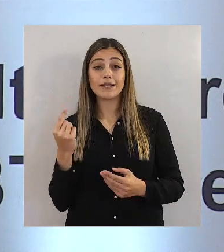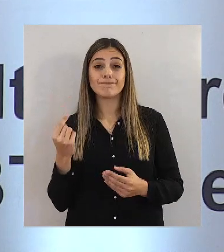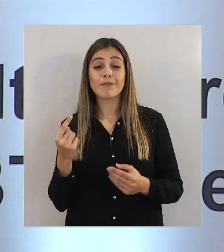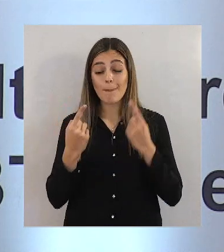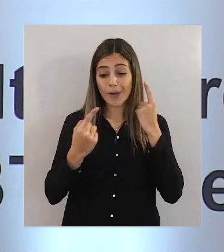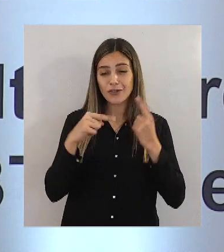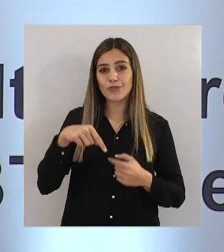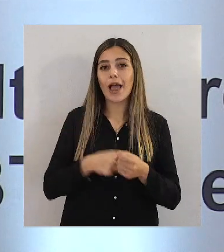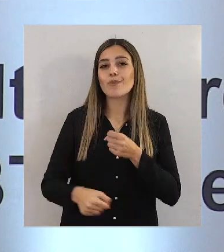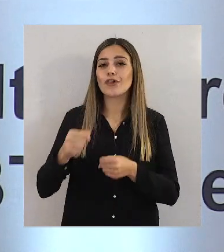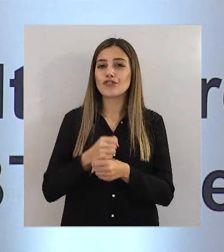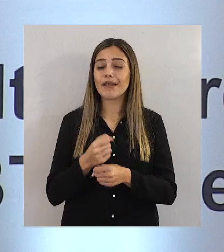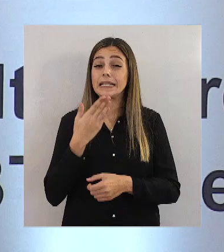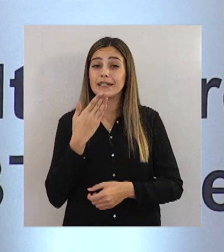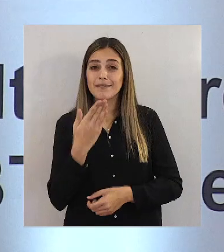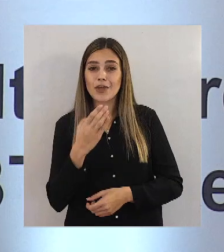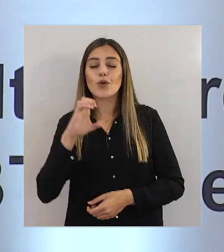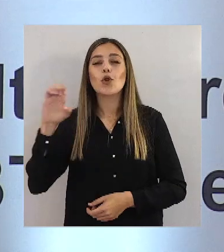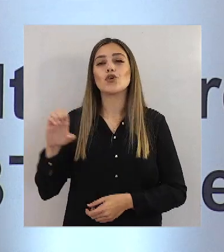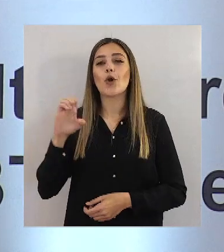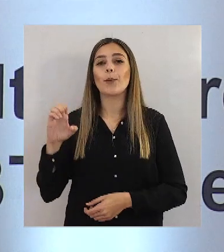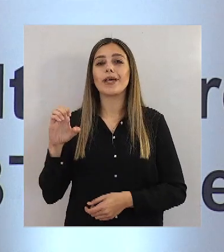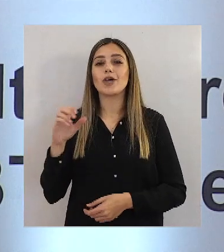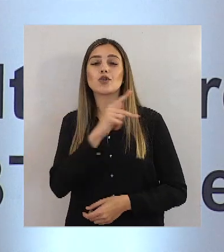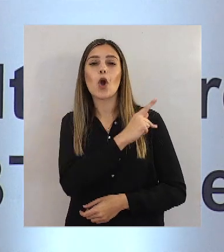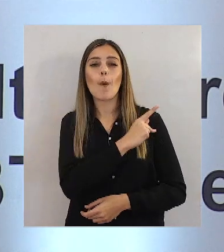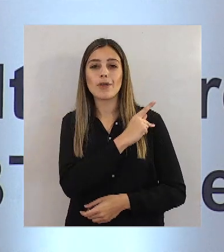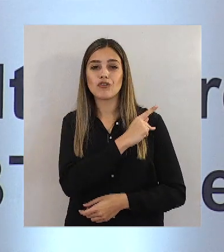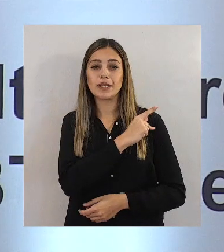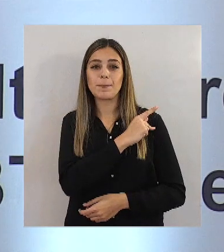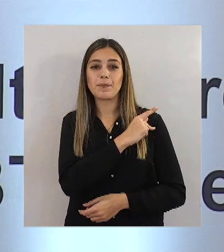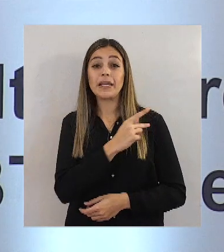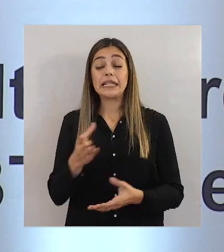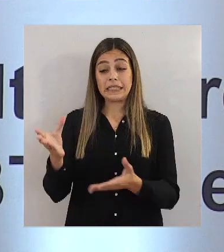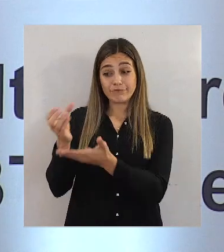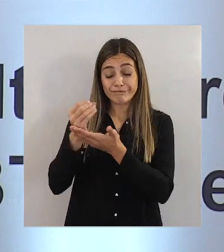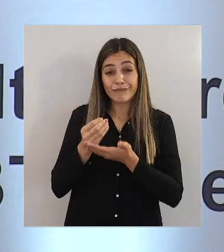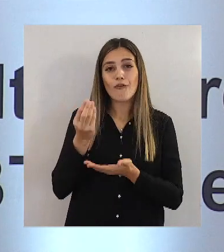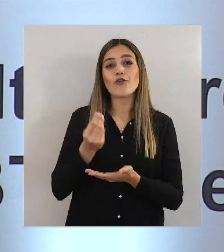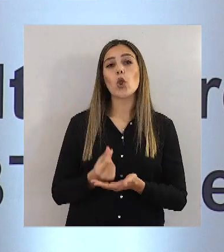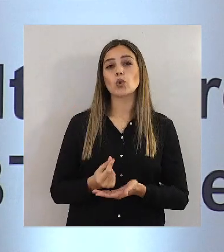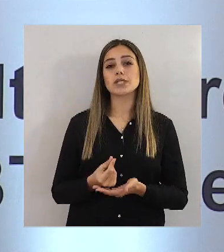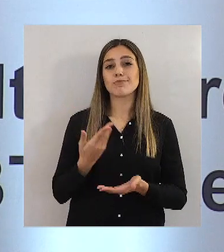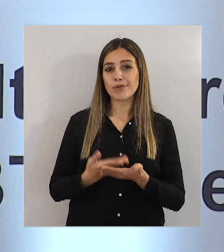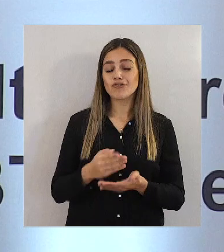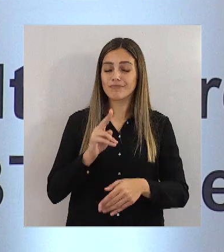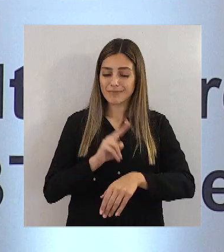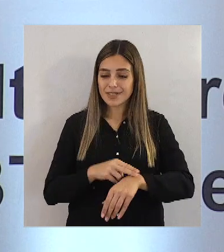thank the European Commission for providing the financial resources that made this implementation